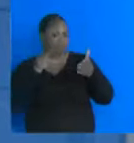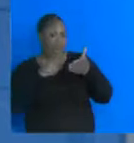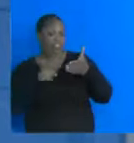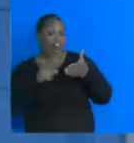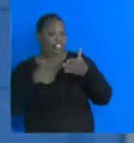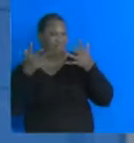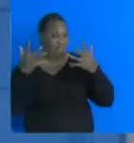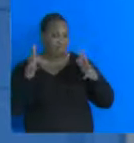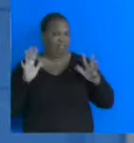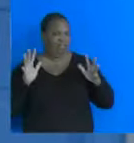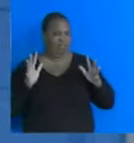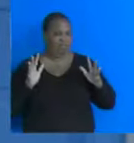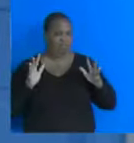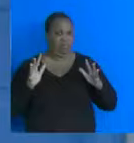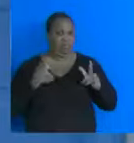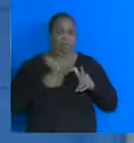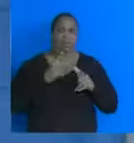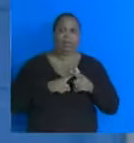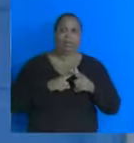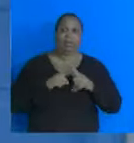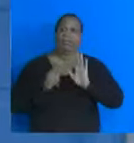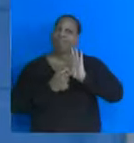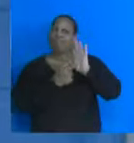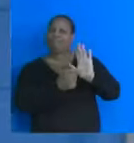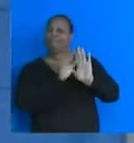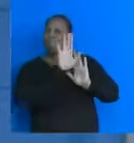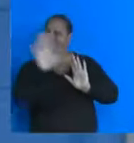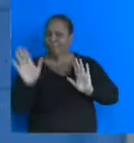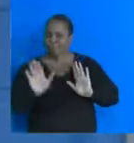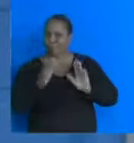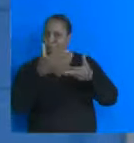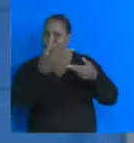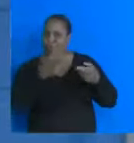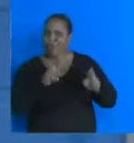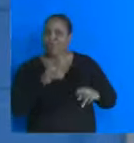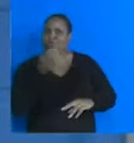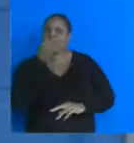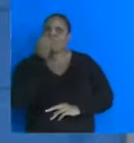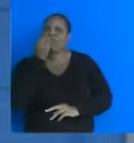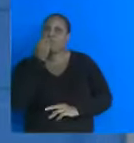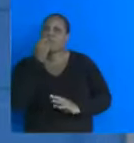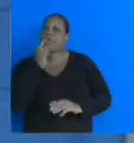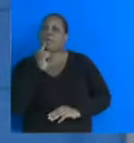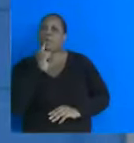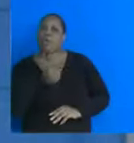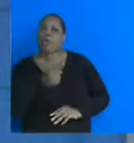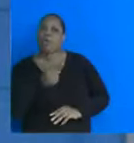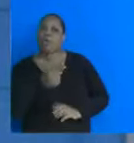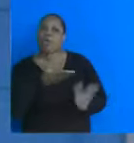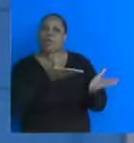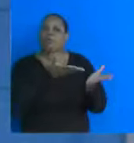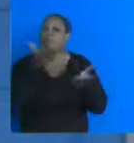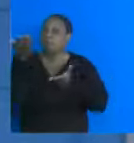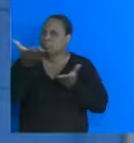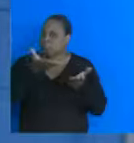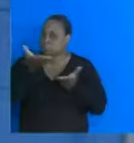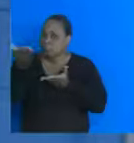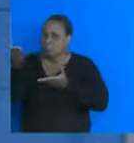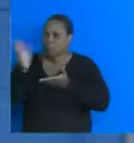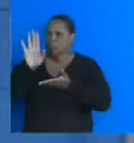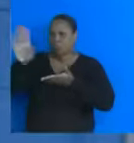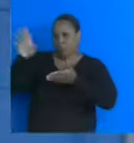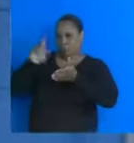is complete, the traveler will be escorted to their room. Food can be ordered and it will be delivered to the guest room at their